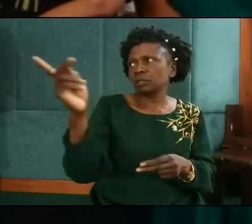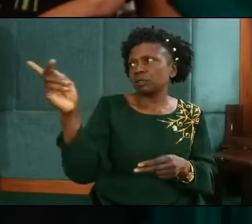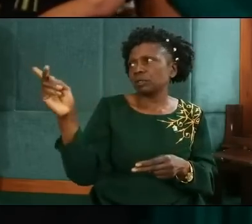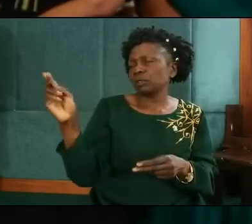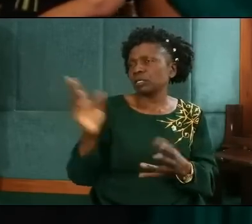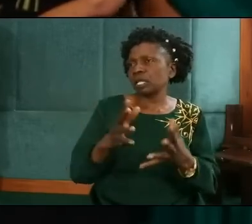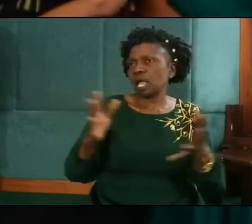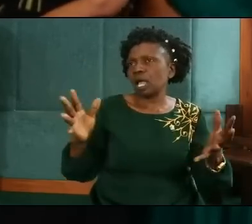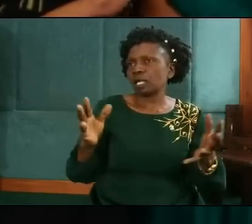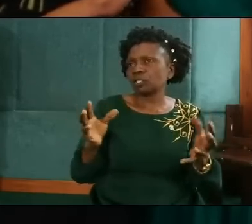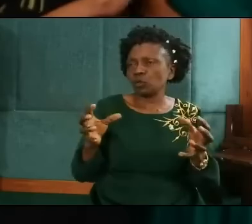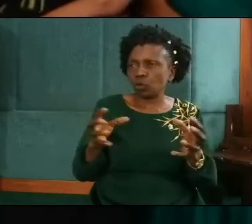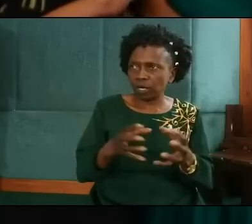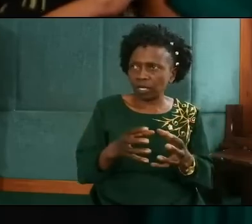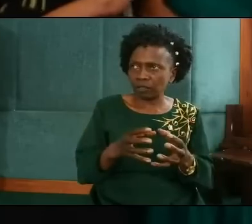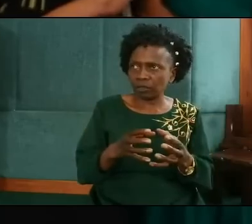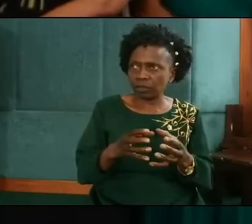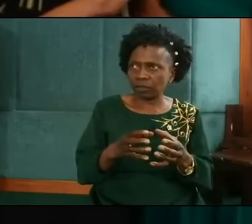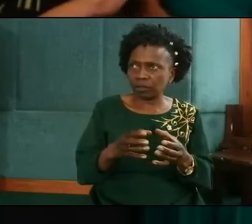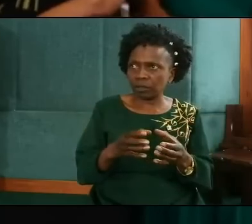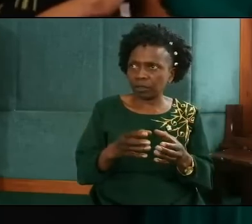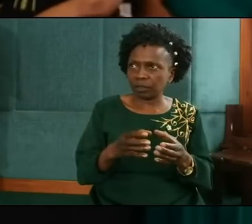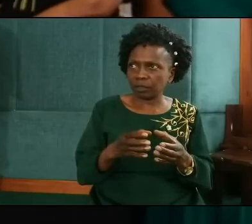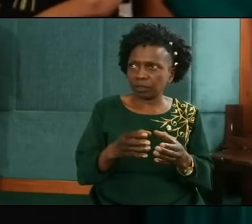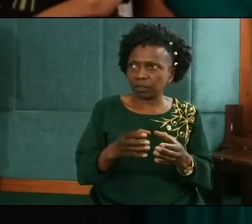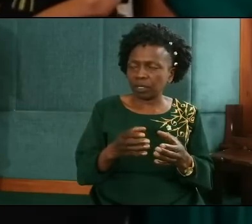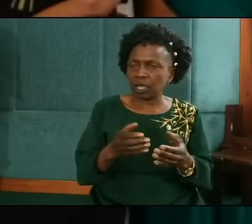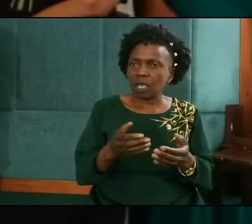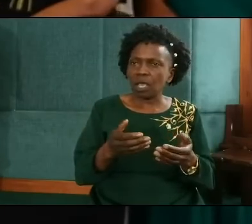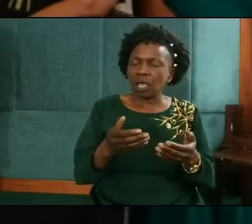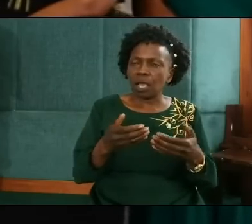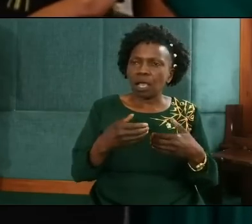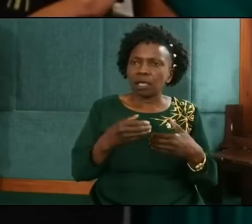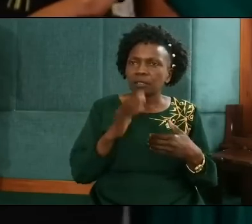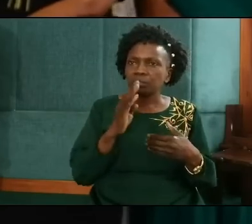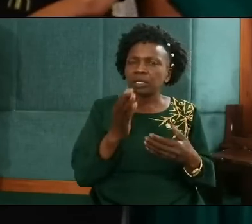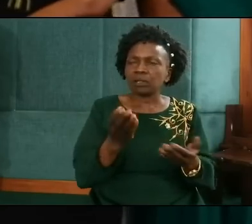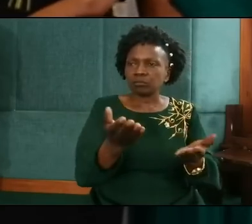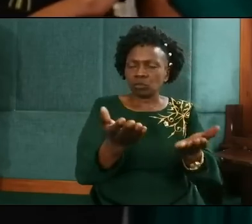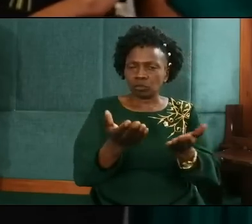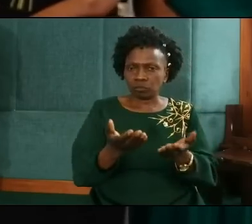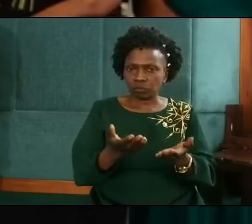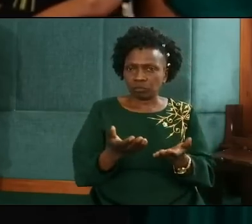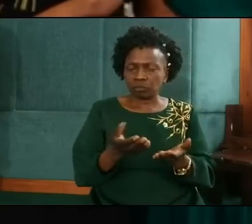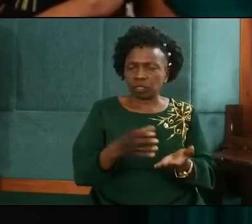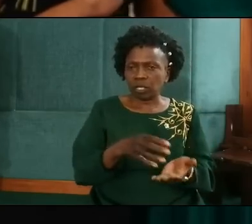congregation that has been plucked out of the hands of the enemy.